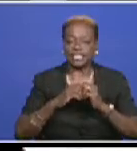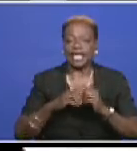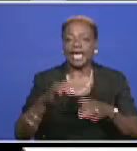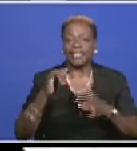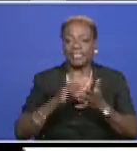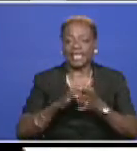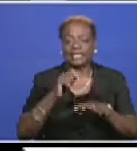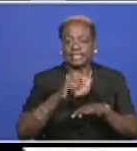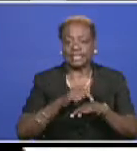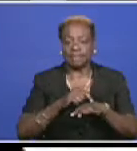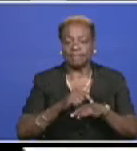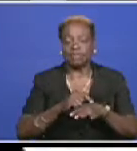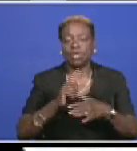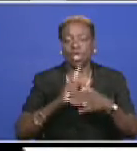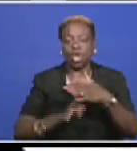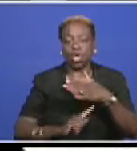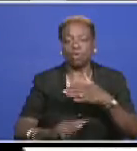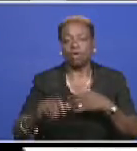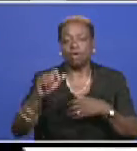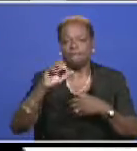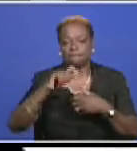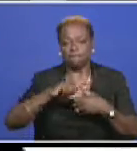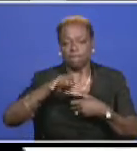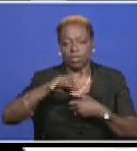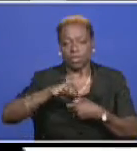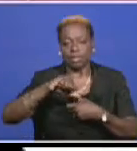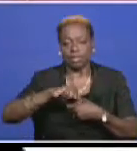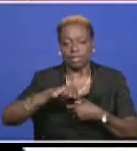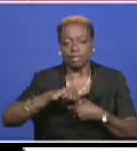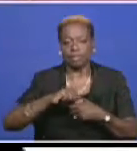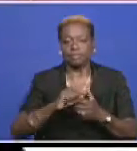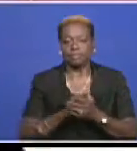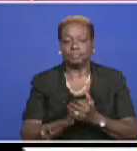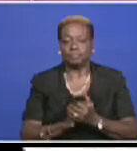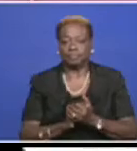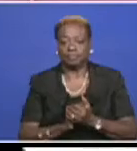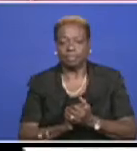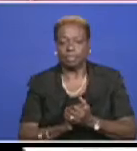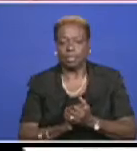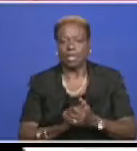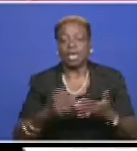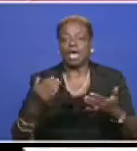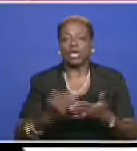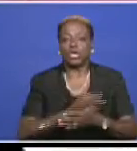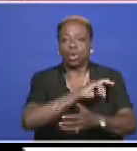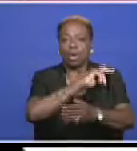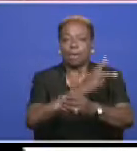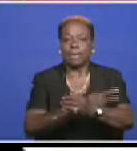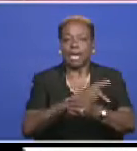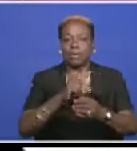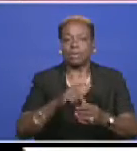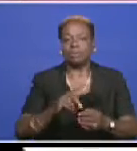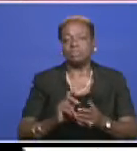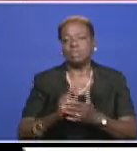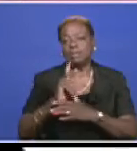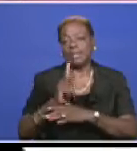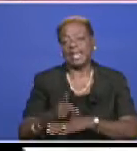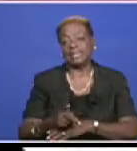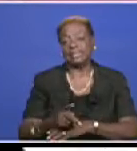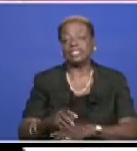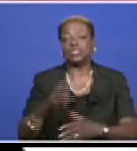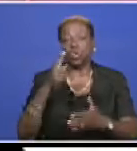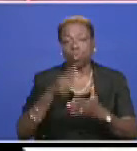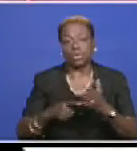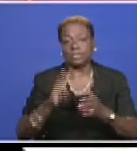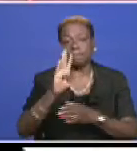time, we'll be using lower cost fuel, inclusive of the LNG. Ultimately, a new power plant is what B.P.L hopes will bring some relief